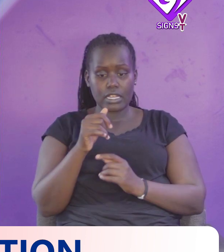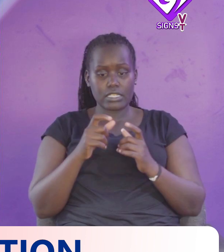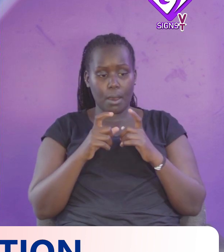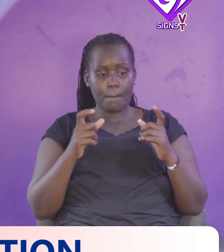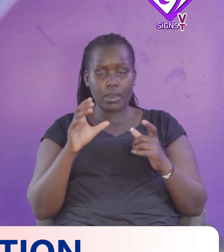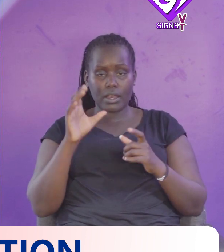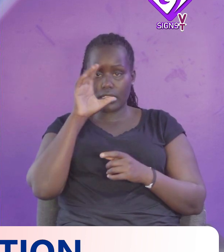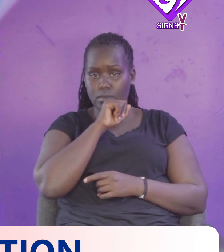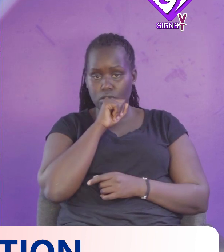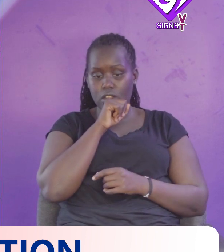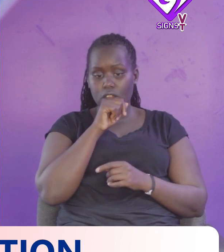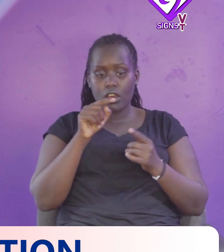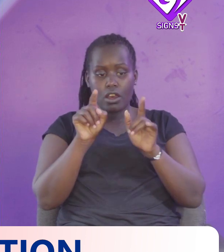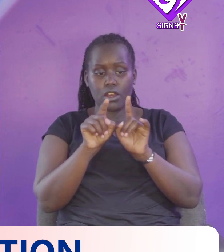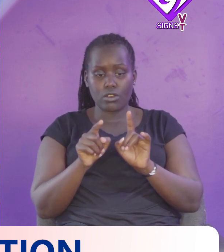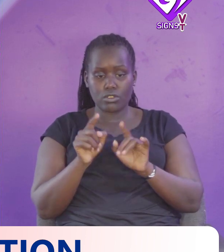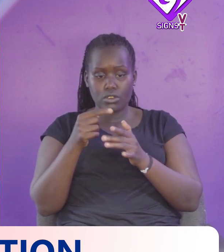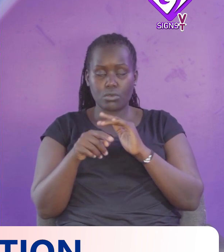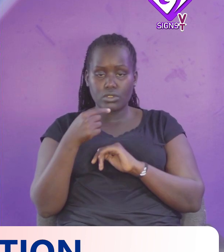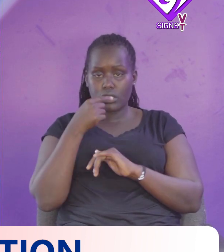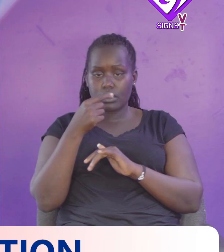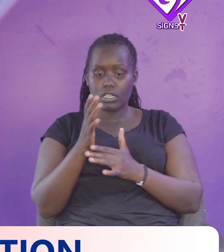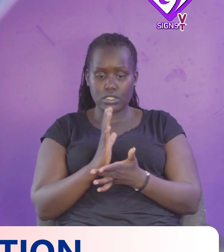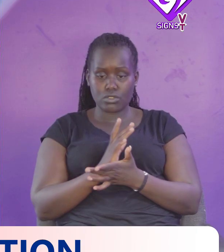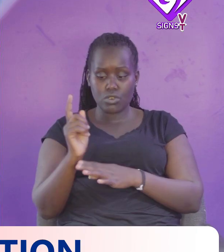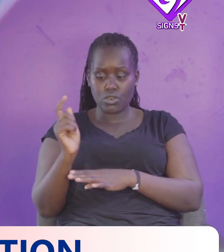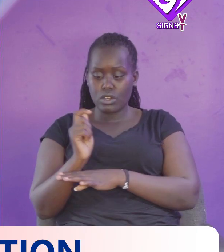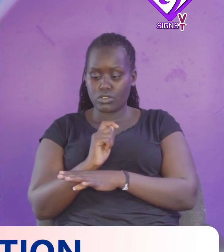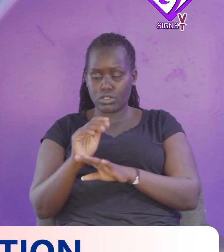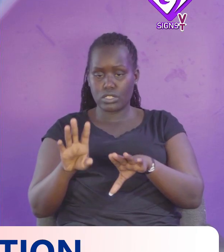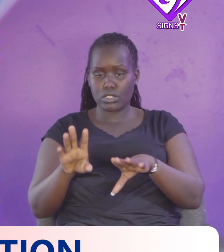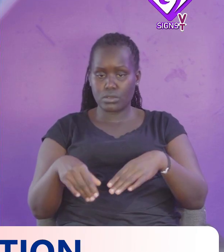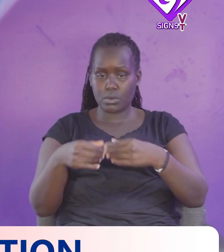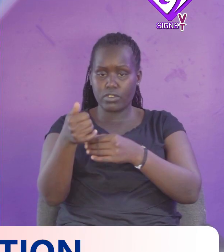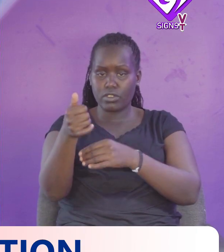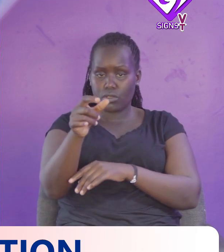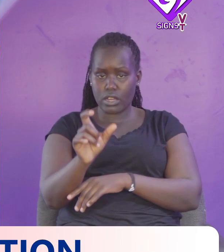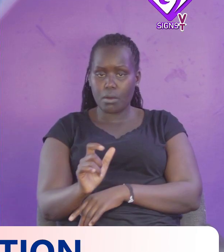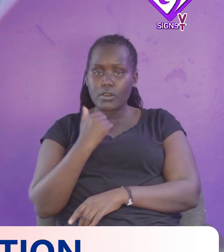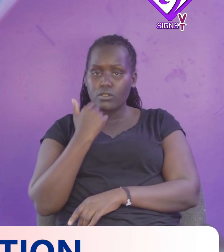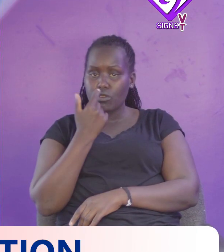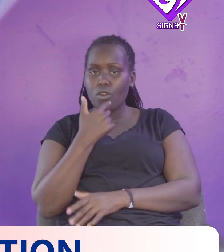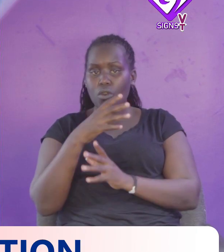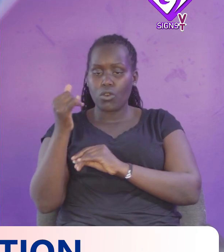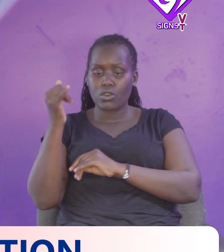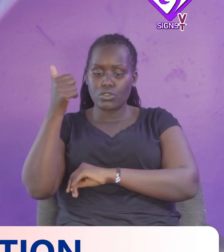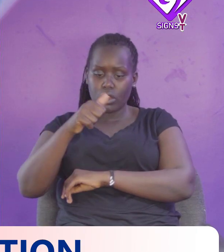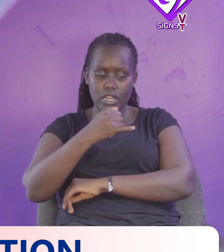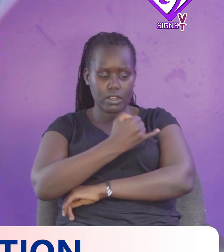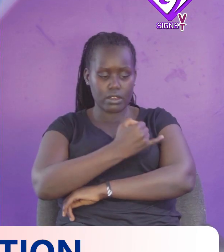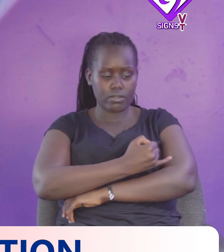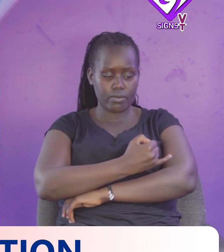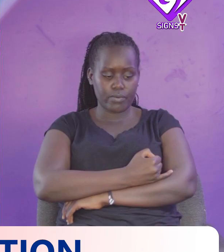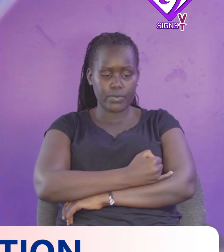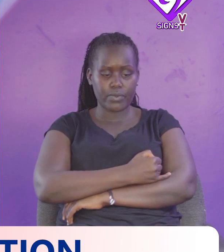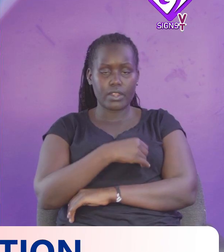assumption, and what you're saying is very true. A training needs to be given to anybody who goes to any institution. Do you know some police